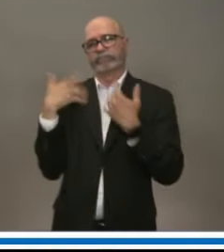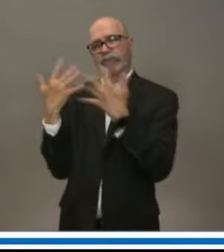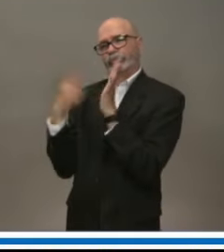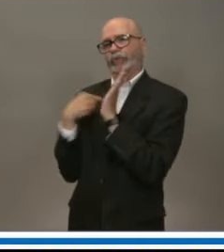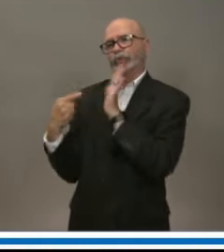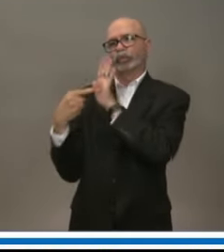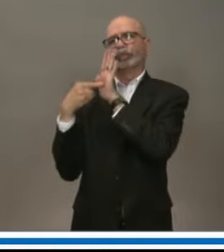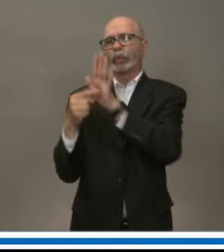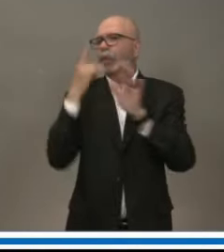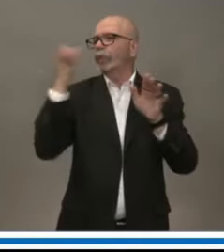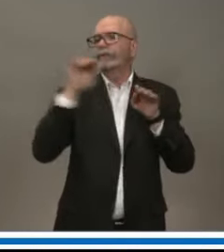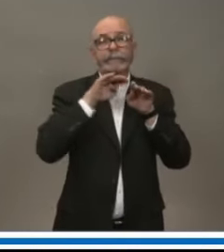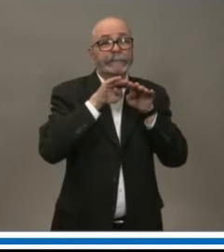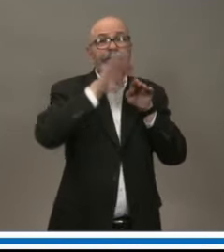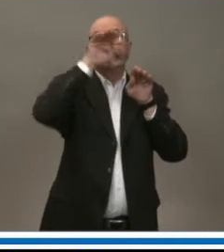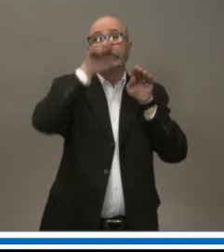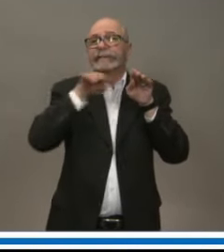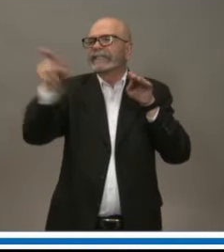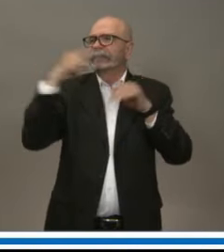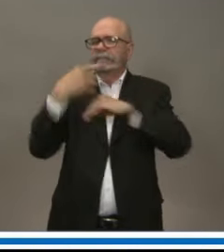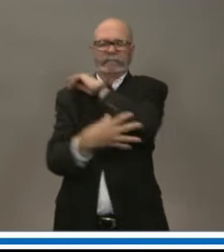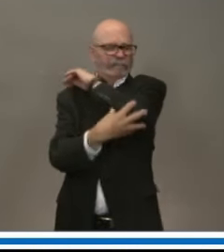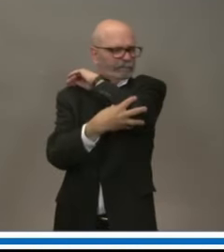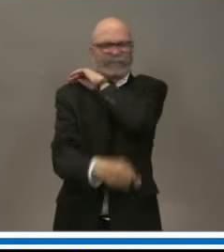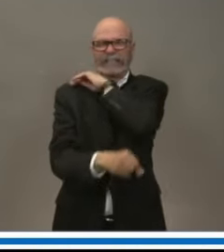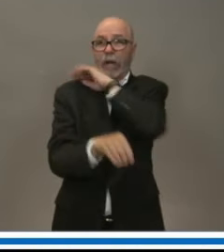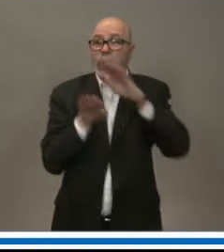poor compliance and good compliance.